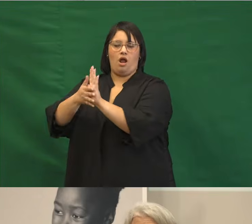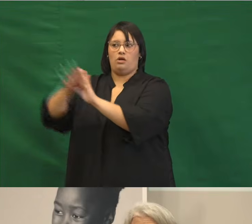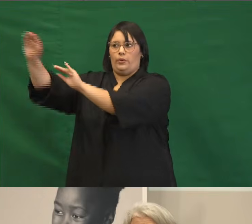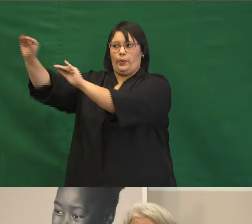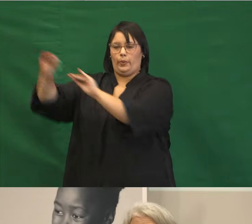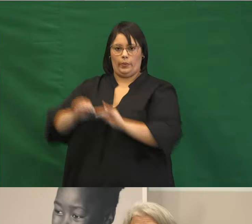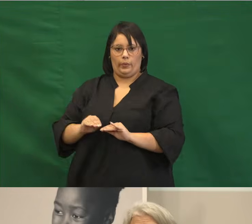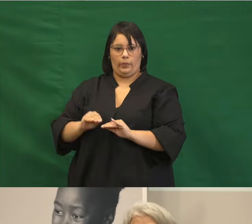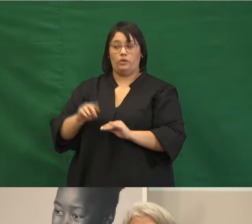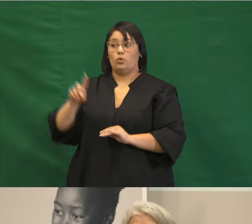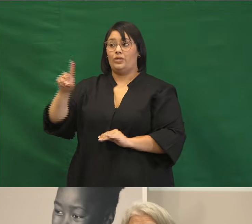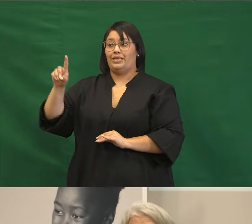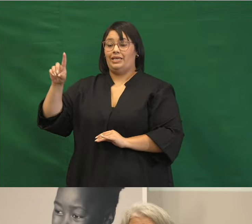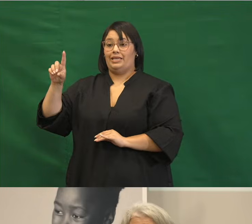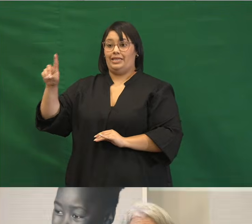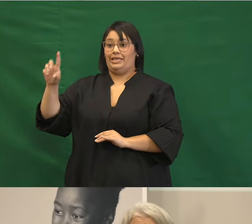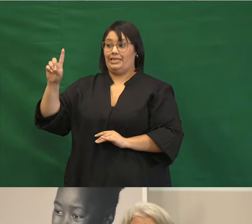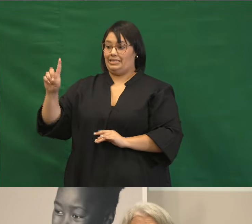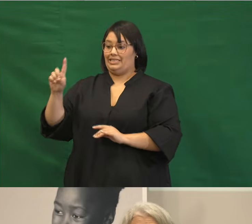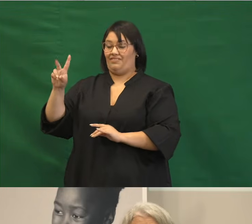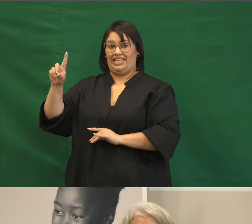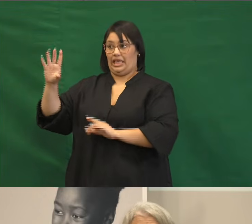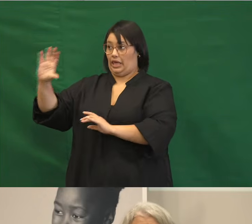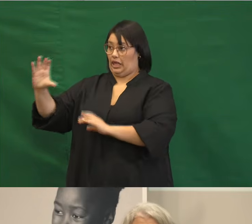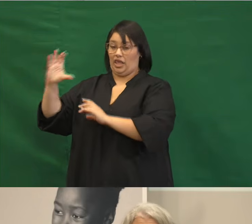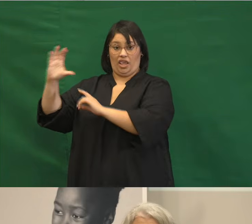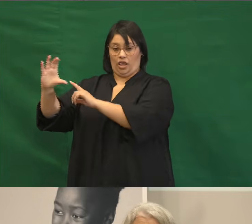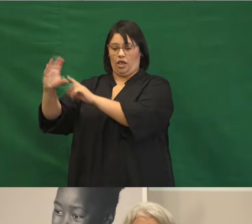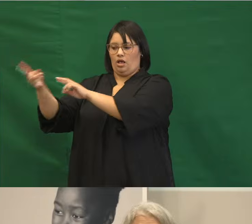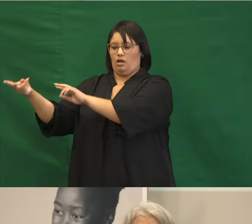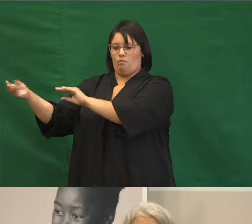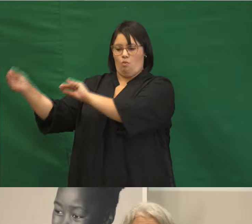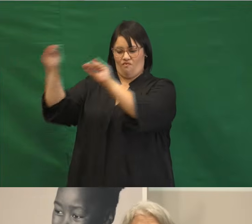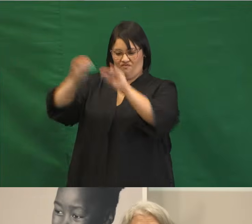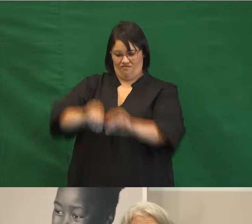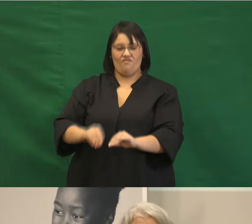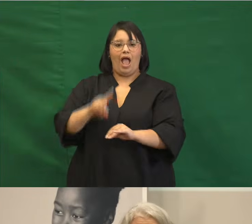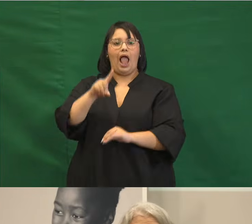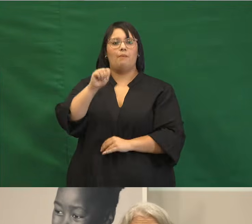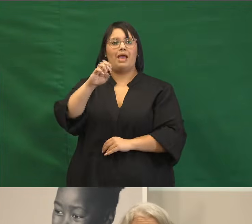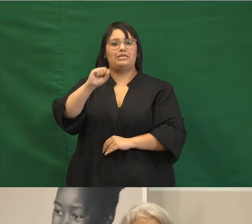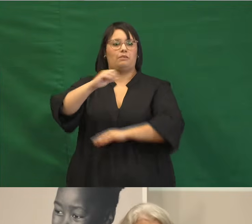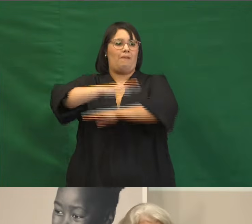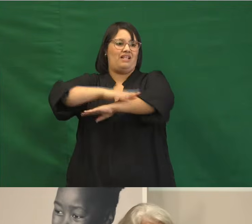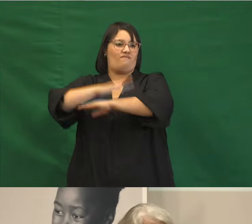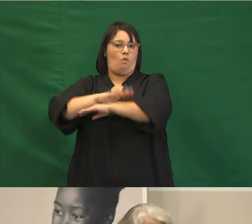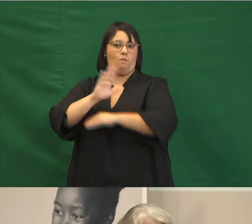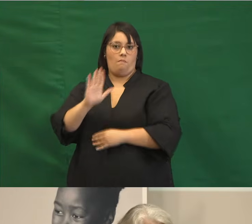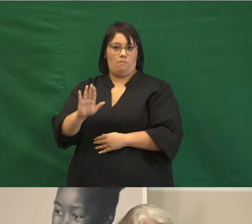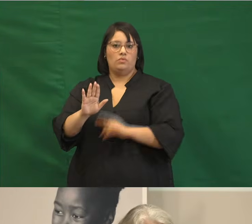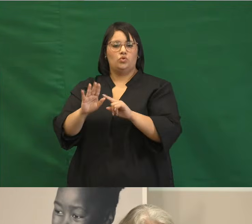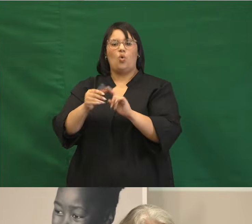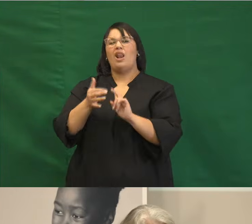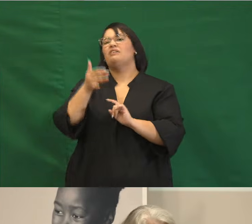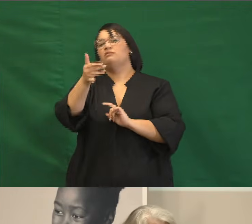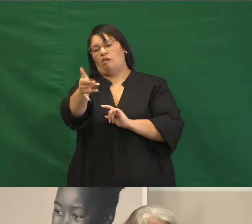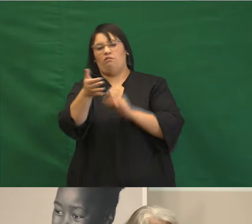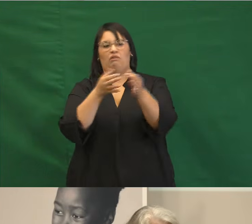from DVD to an LMS format, and that has been done already, and you will hear more about that quite